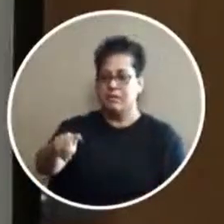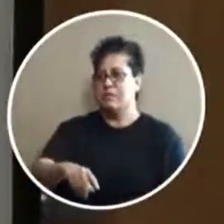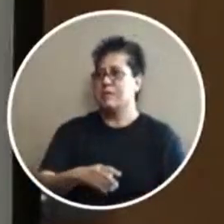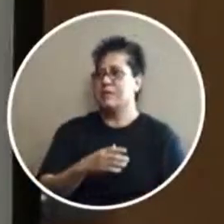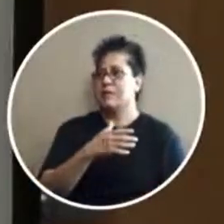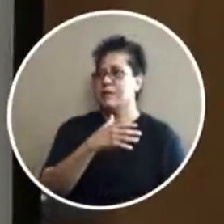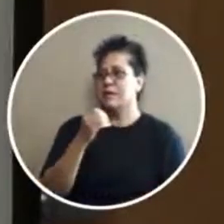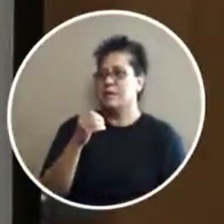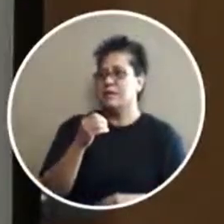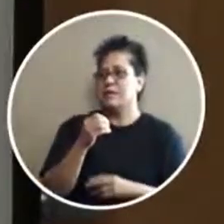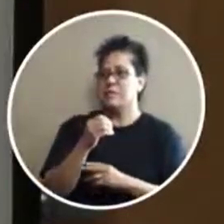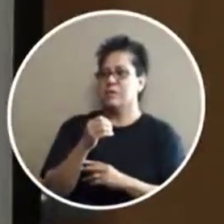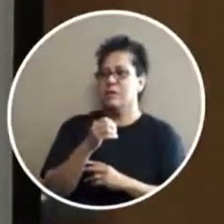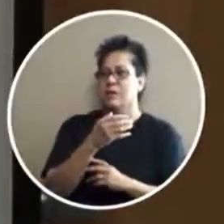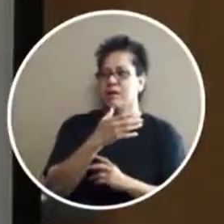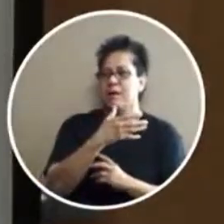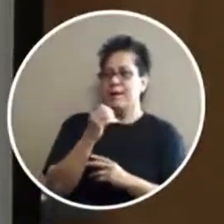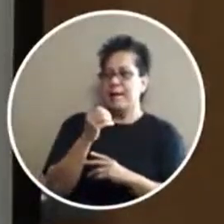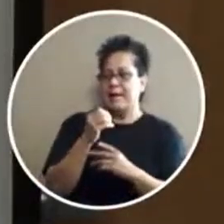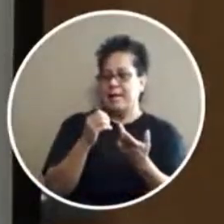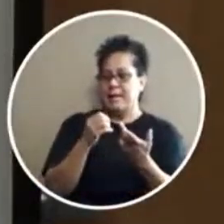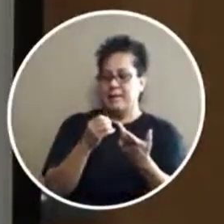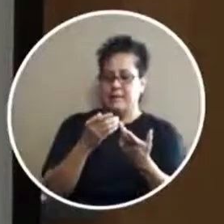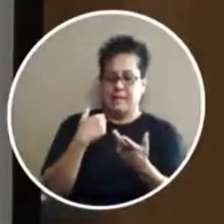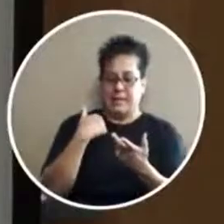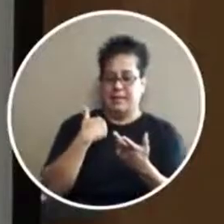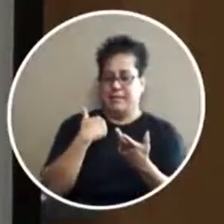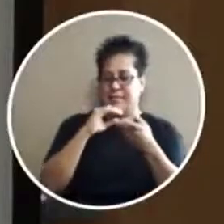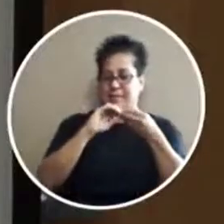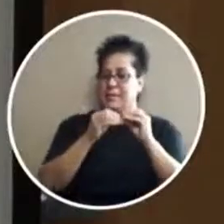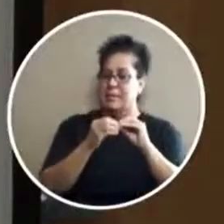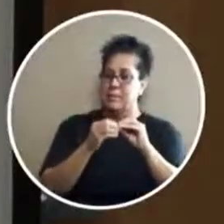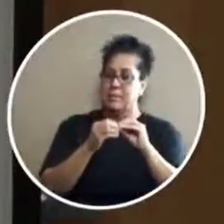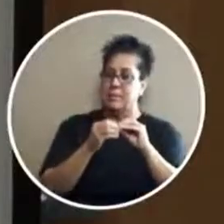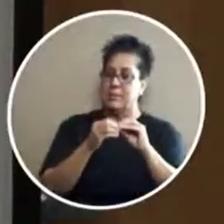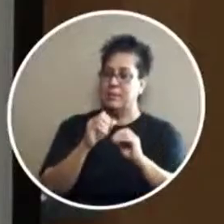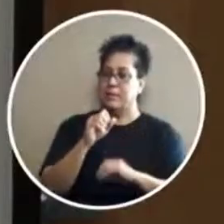We hear an immense number of